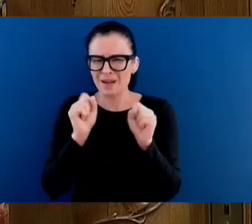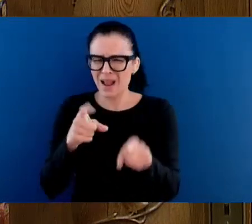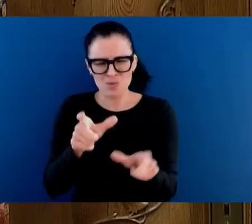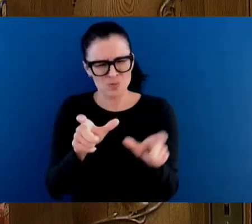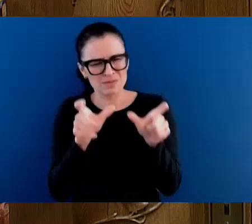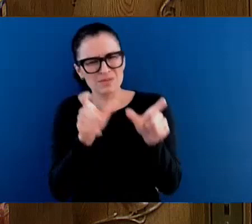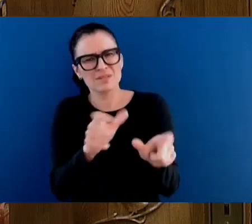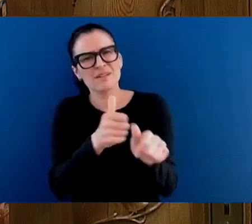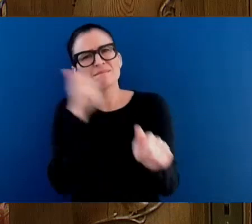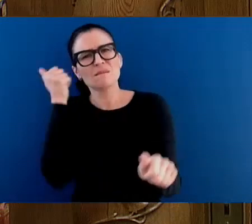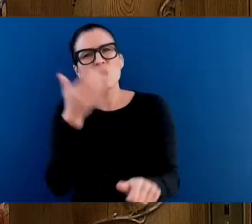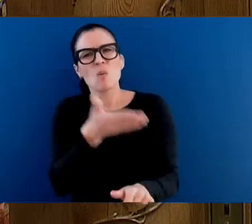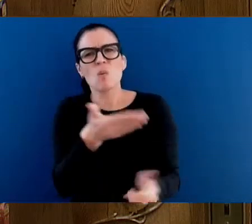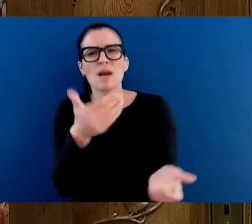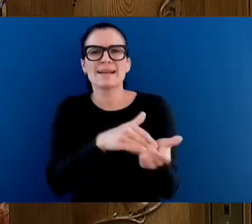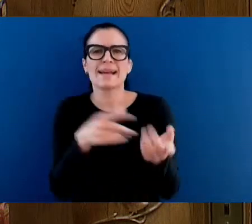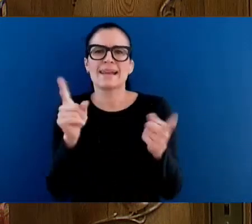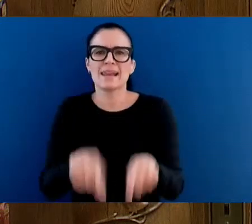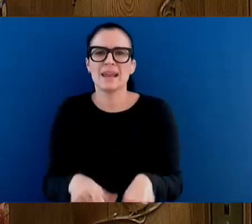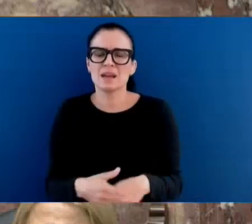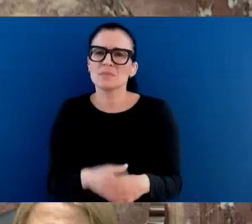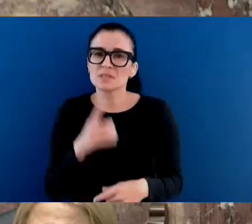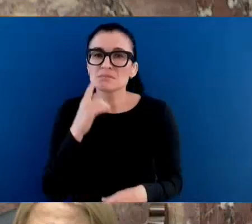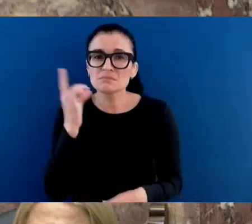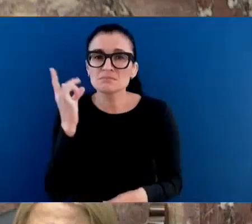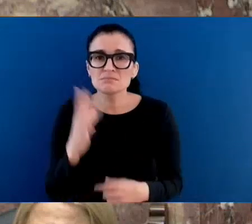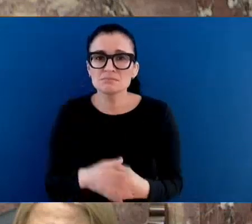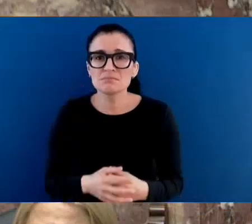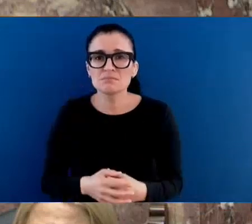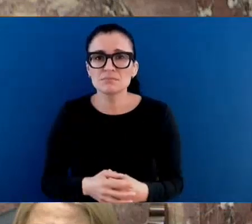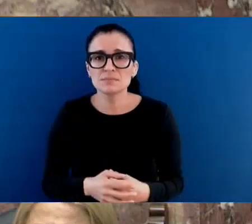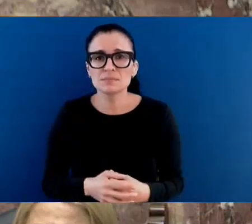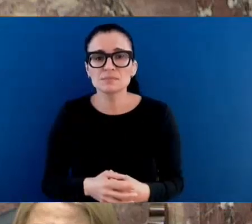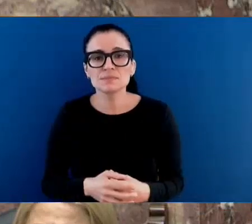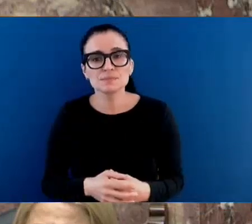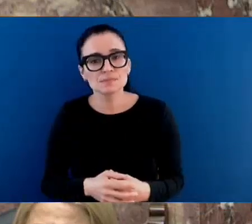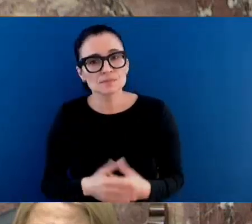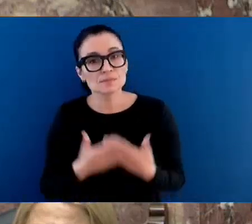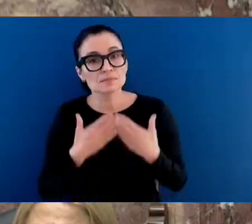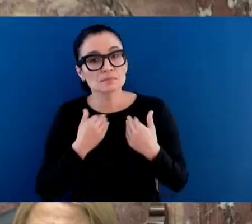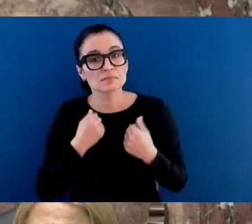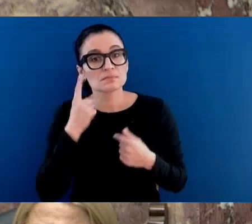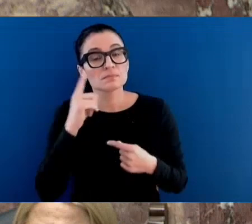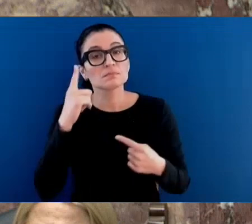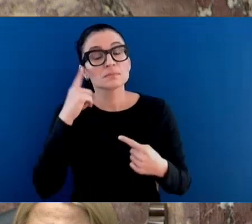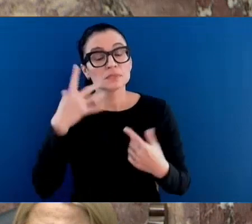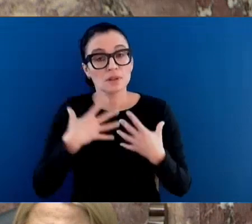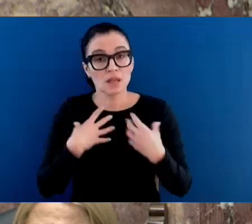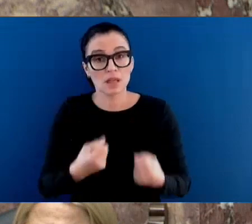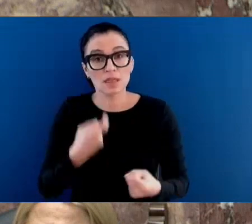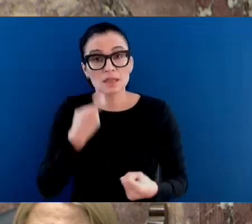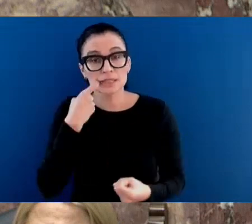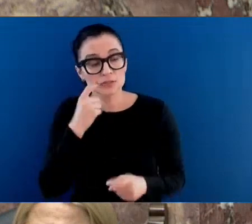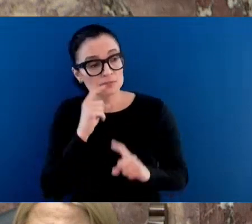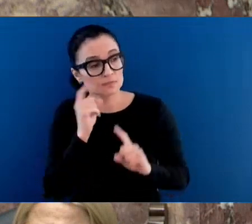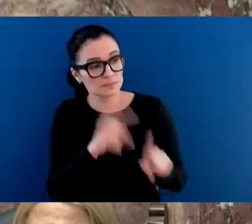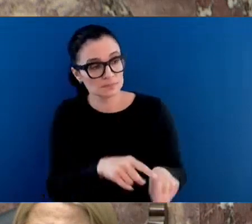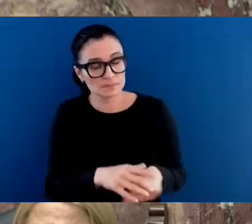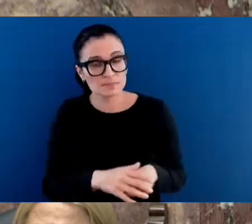For Mental Health and Addictions. Thank you very much, Honourable Speaker, and thanks to the member for raising this